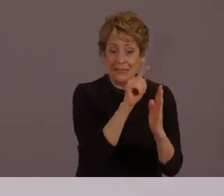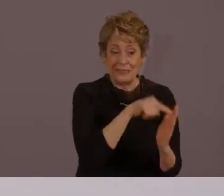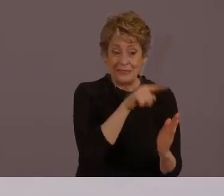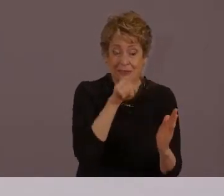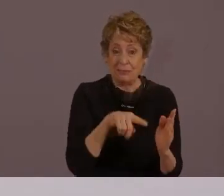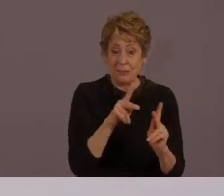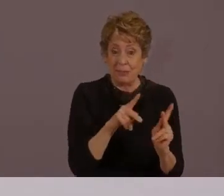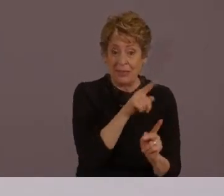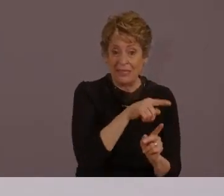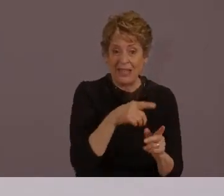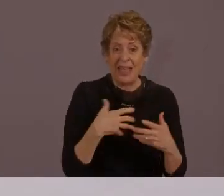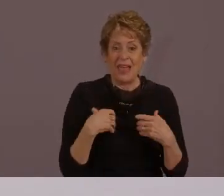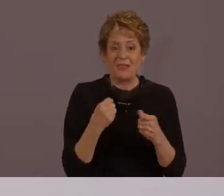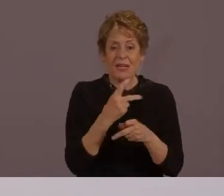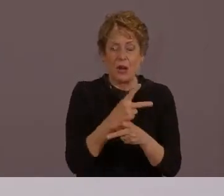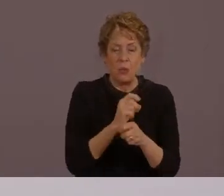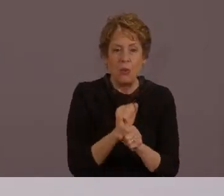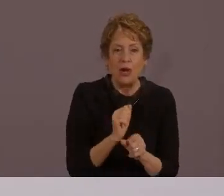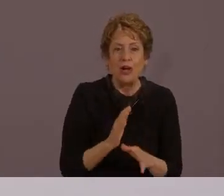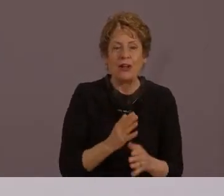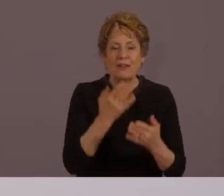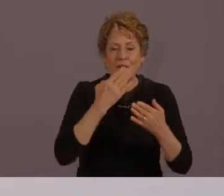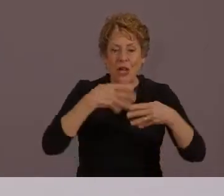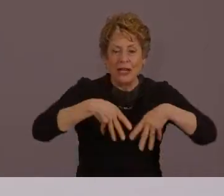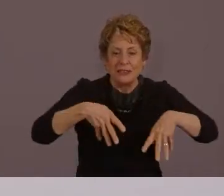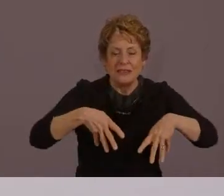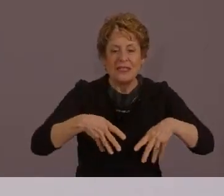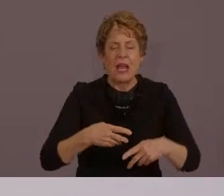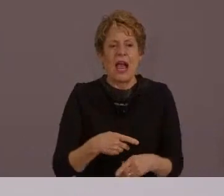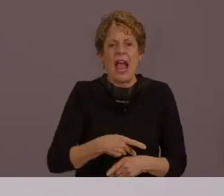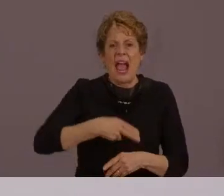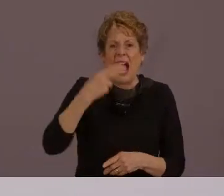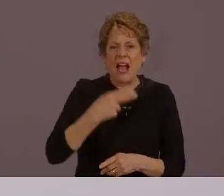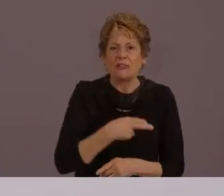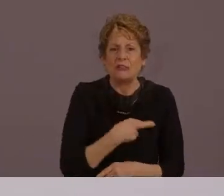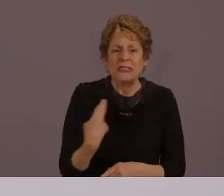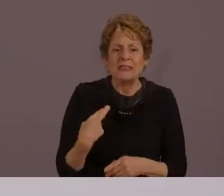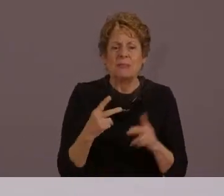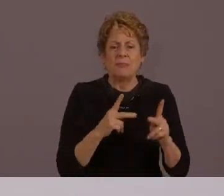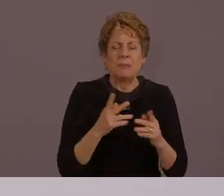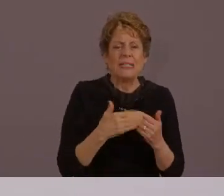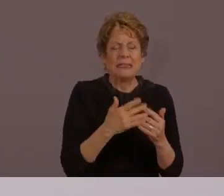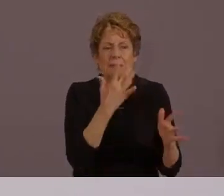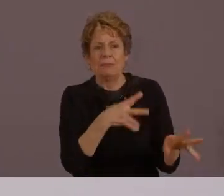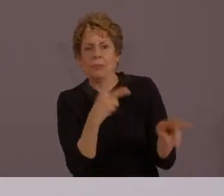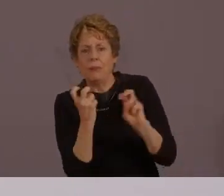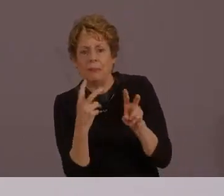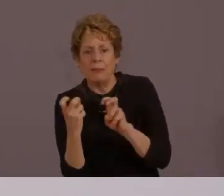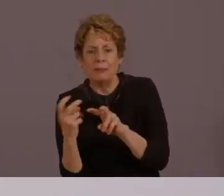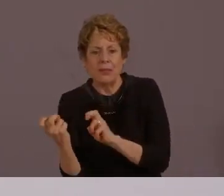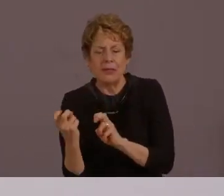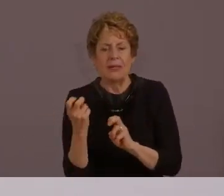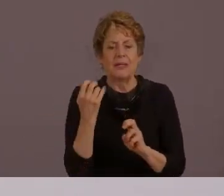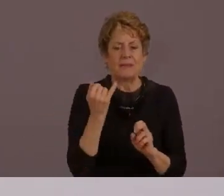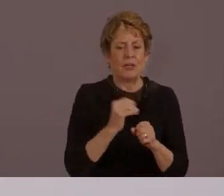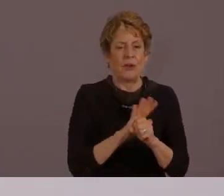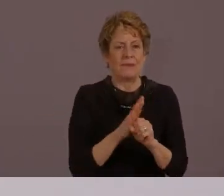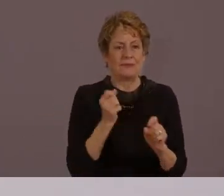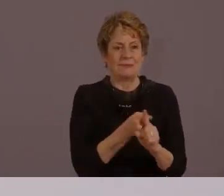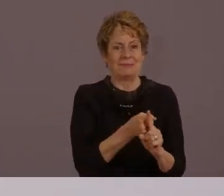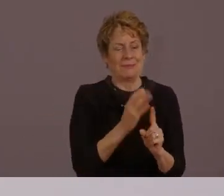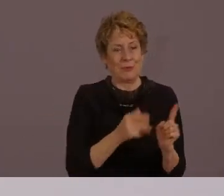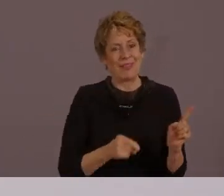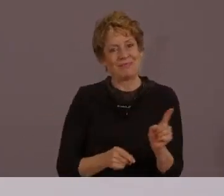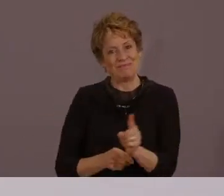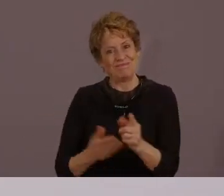or those at high risk for developing severe complications from COVID-19, such as hospitalization and